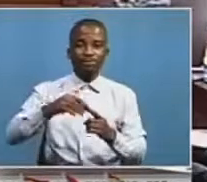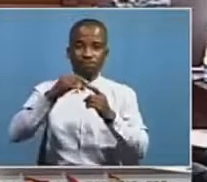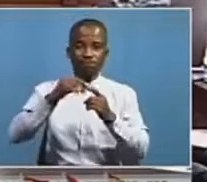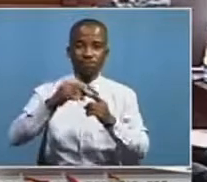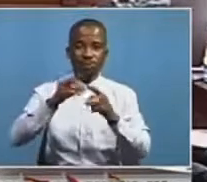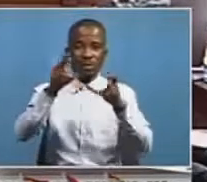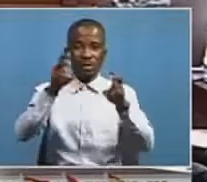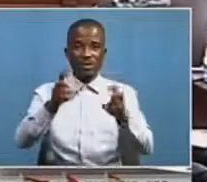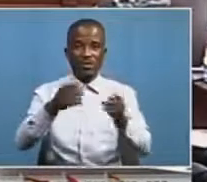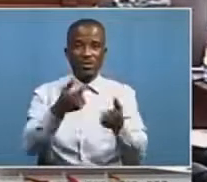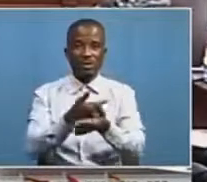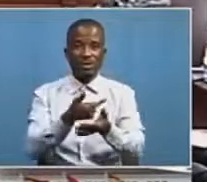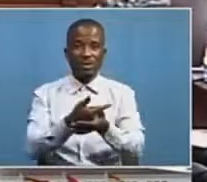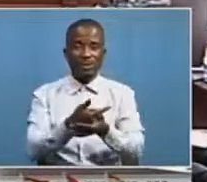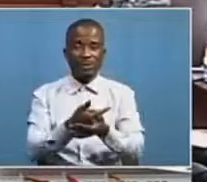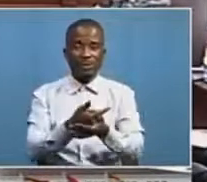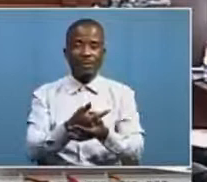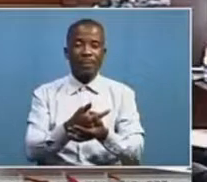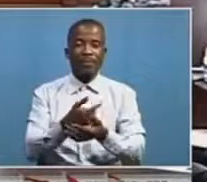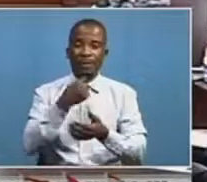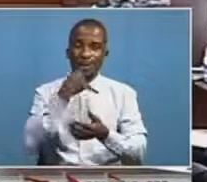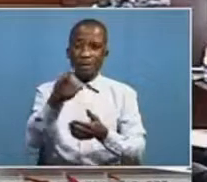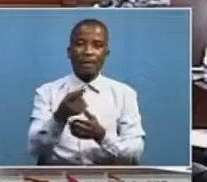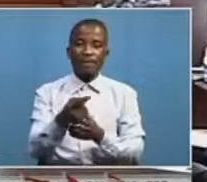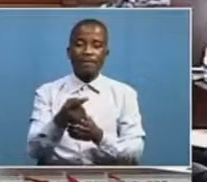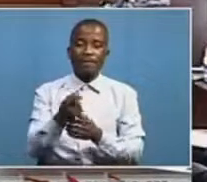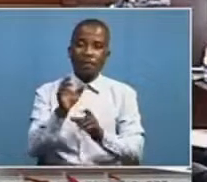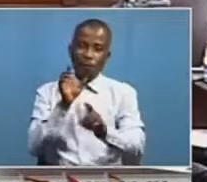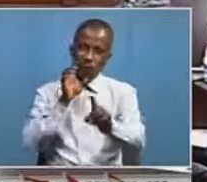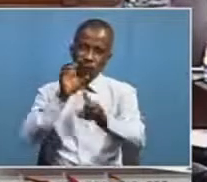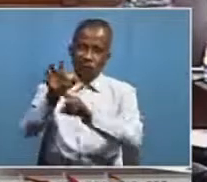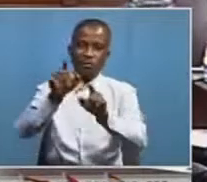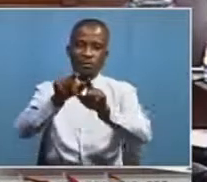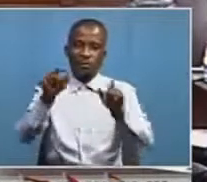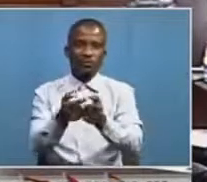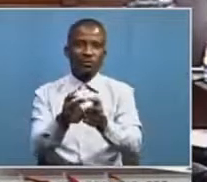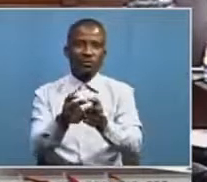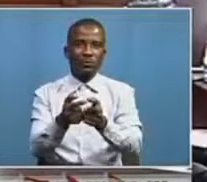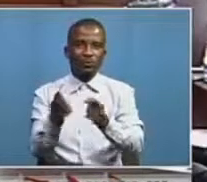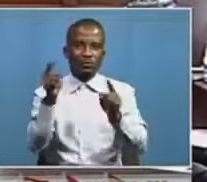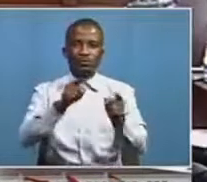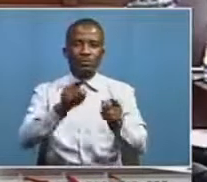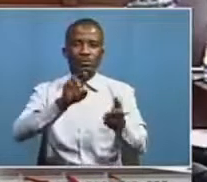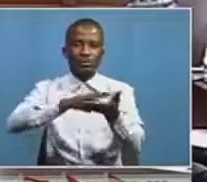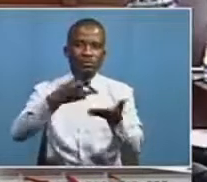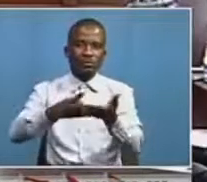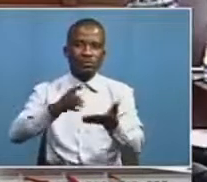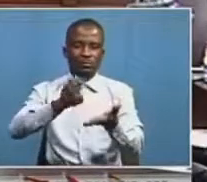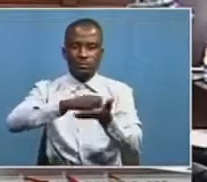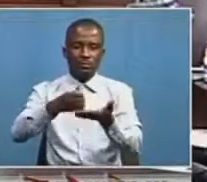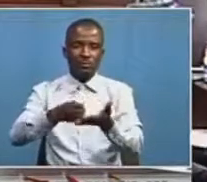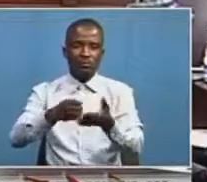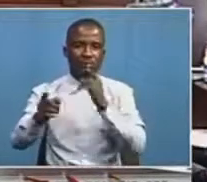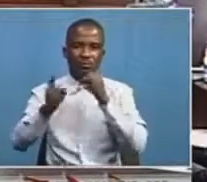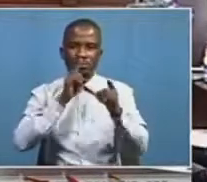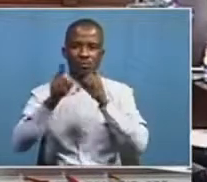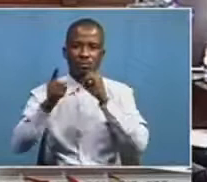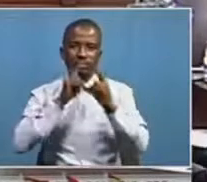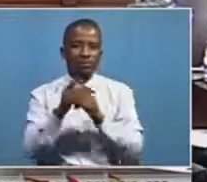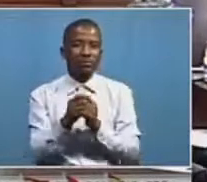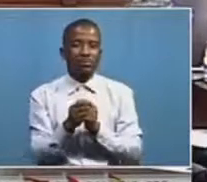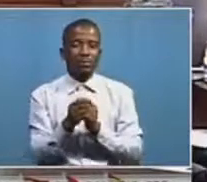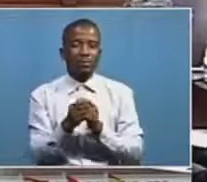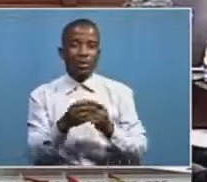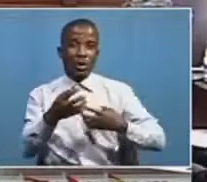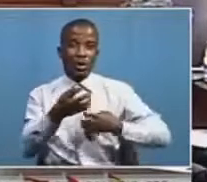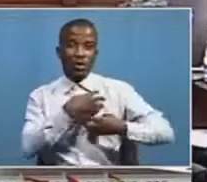trials, that mandates a court to compel a party to testify against his will. The failure of the petitioner to testify himself is